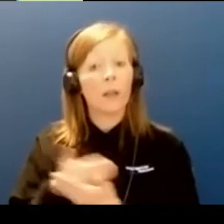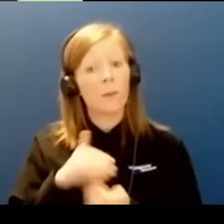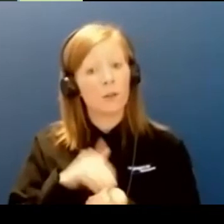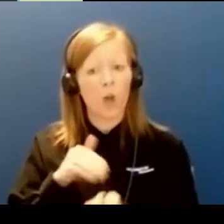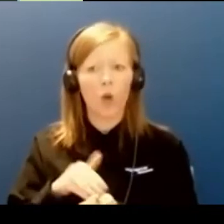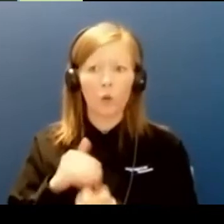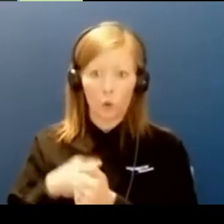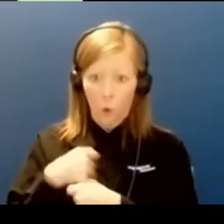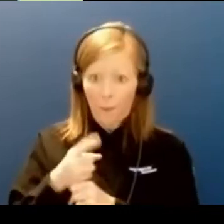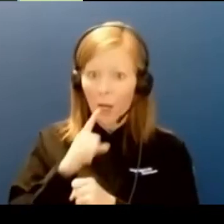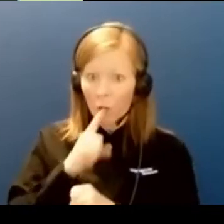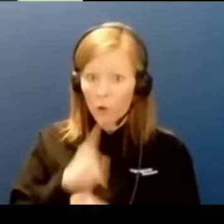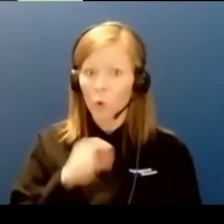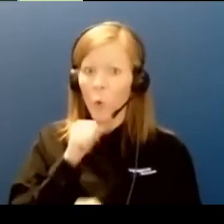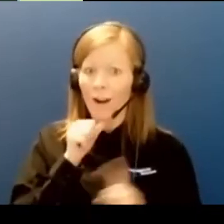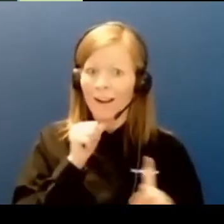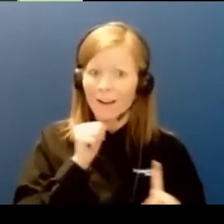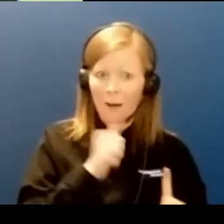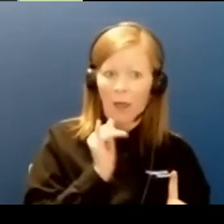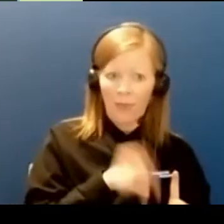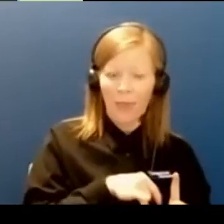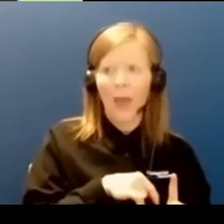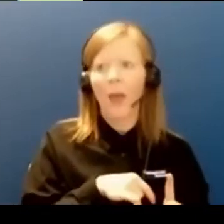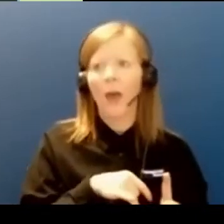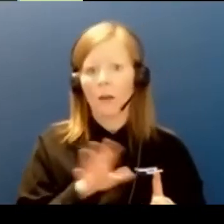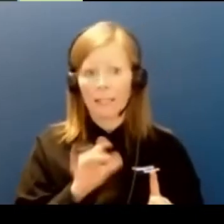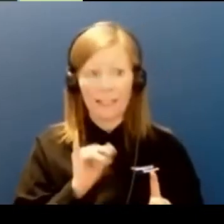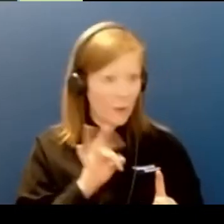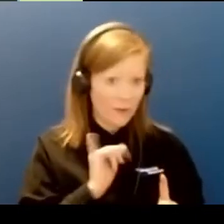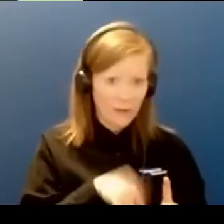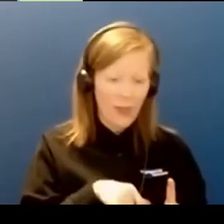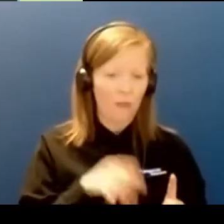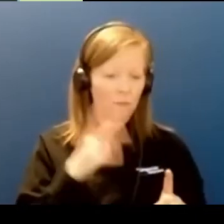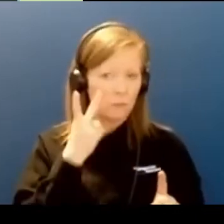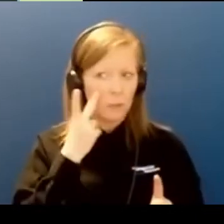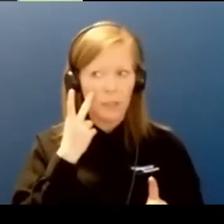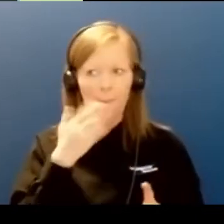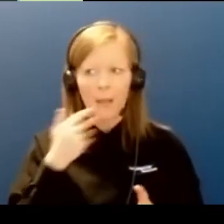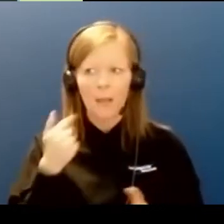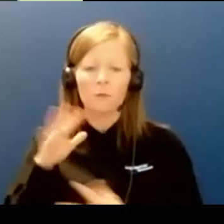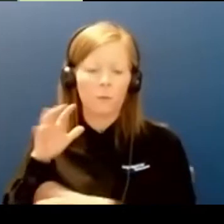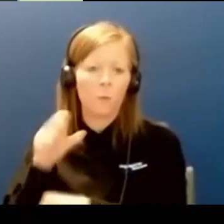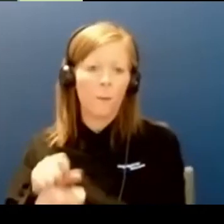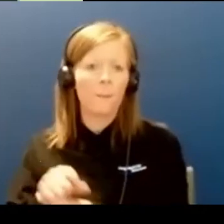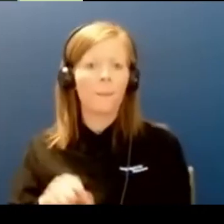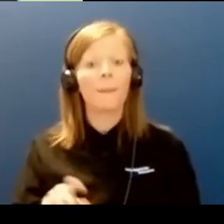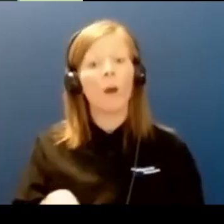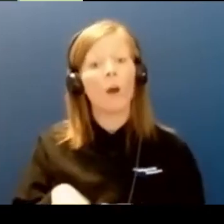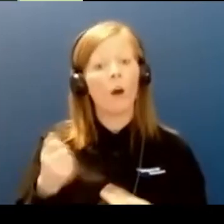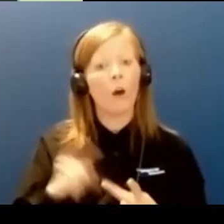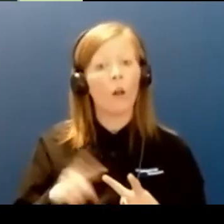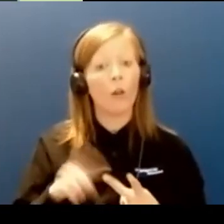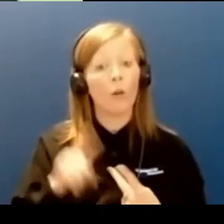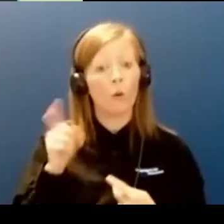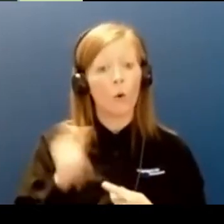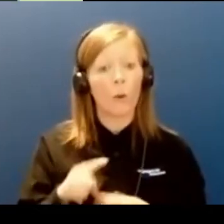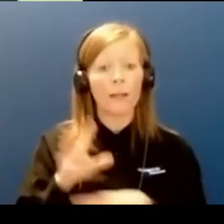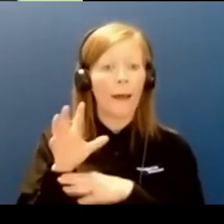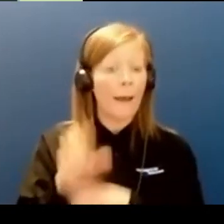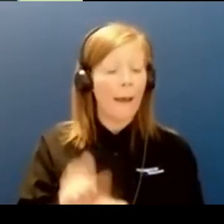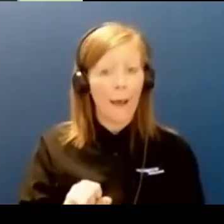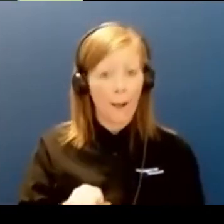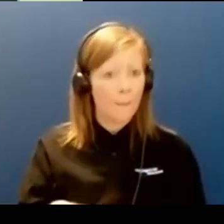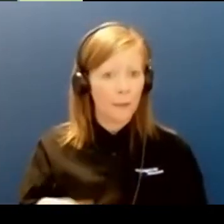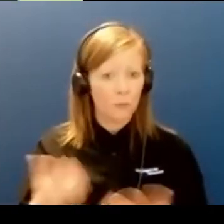Now, the other question was about habits and what the habits early in life